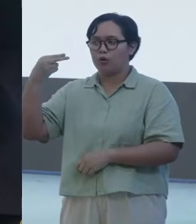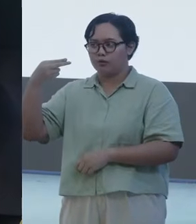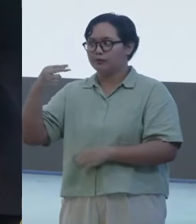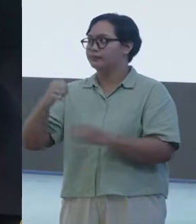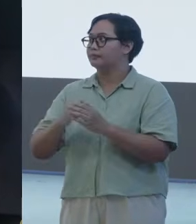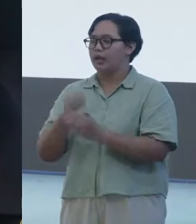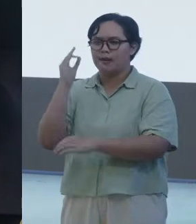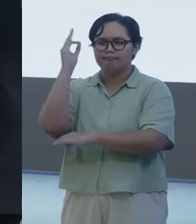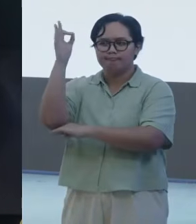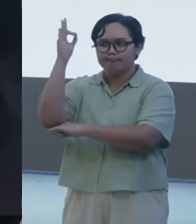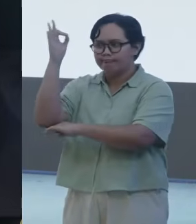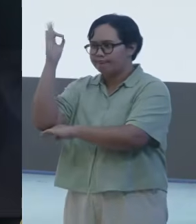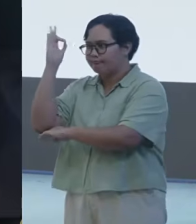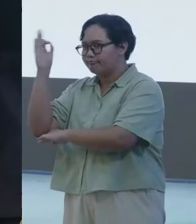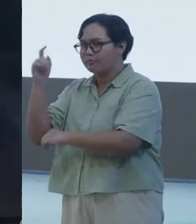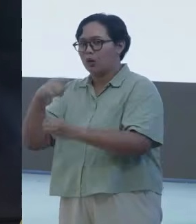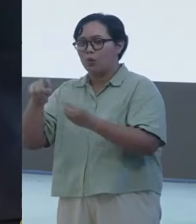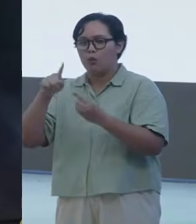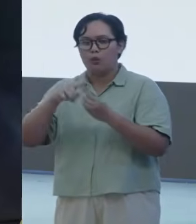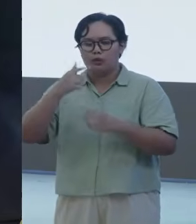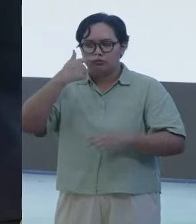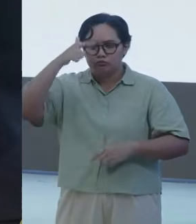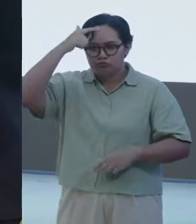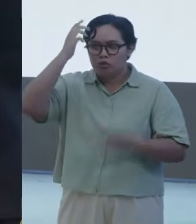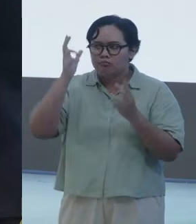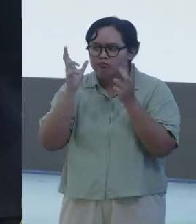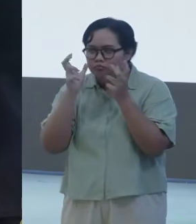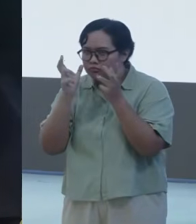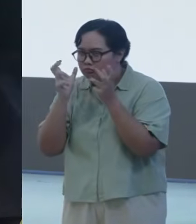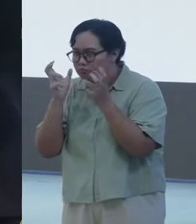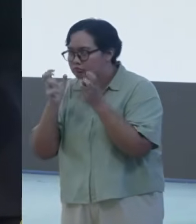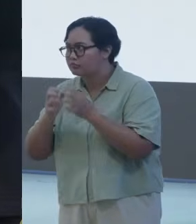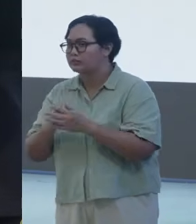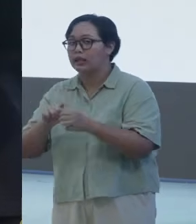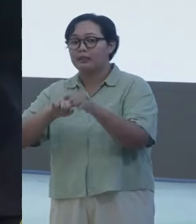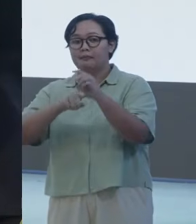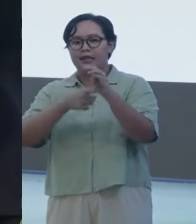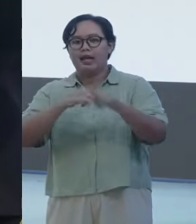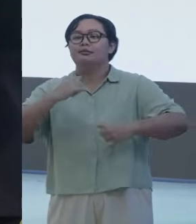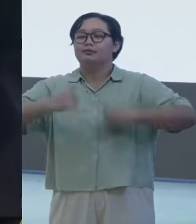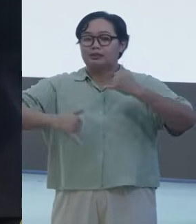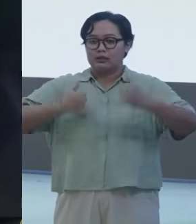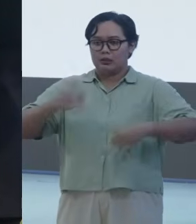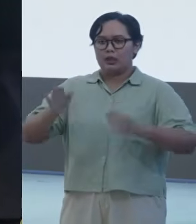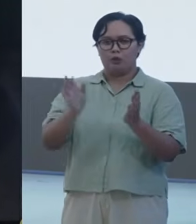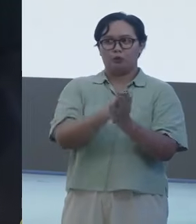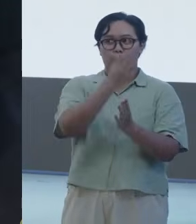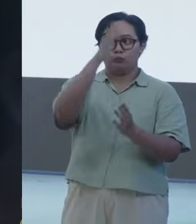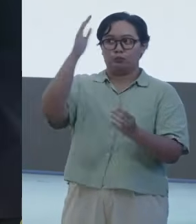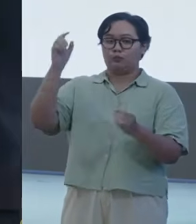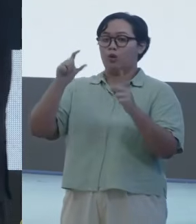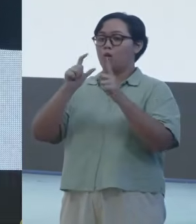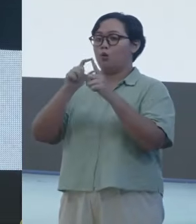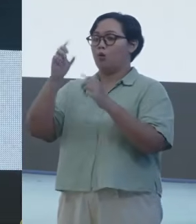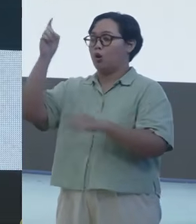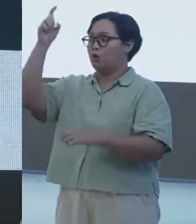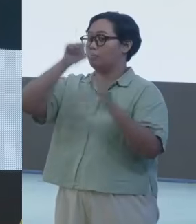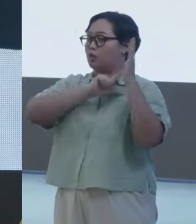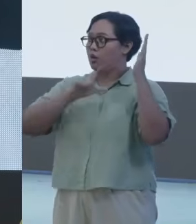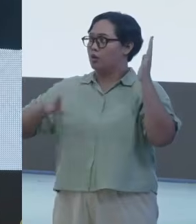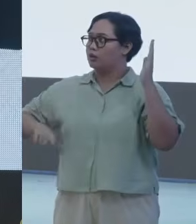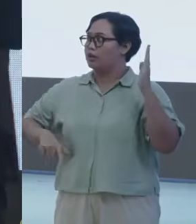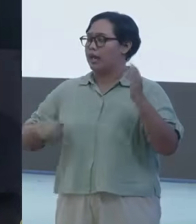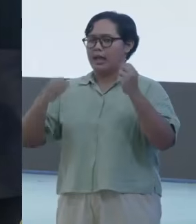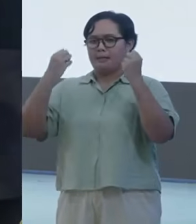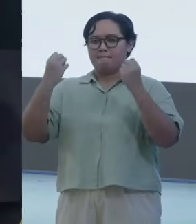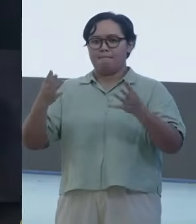siya at sabi doon, and when the Gentiles heard this, they began rejoicing and glorifying the word of the Lord, and as many